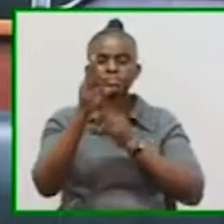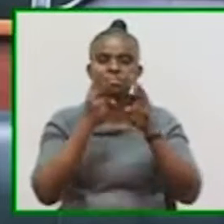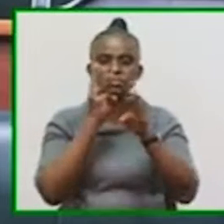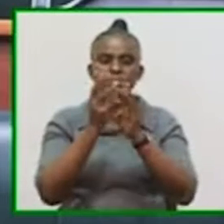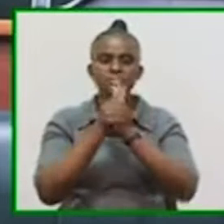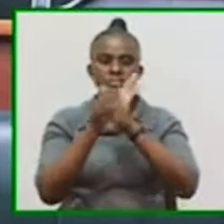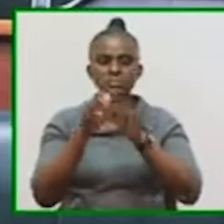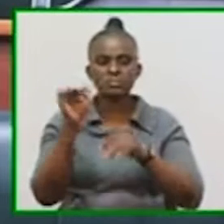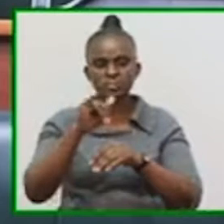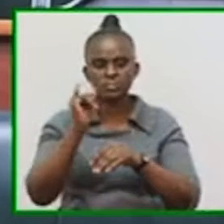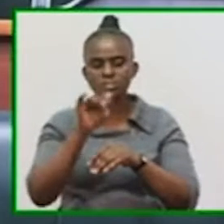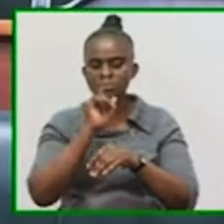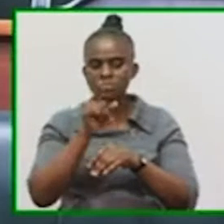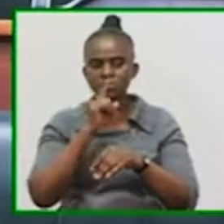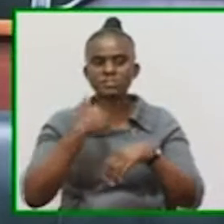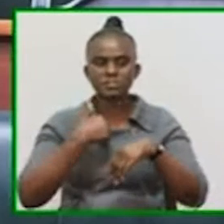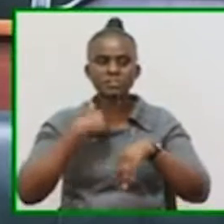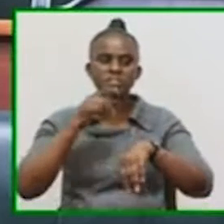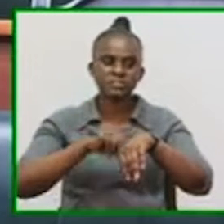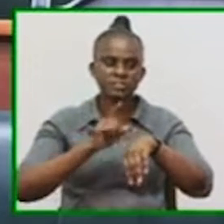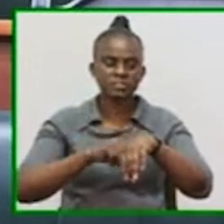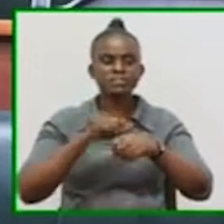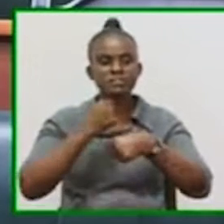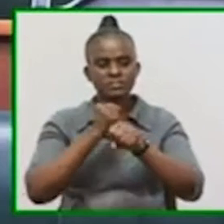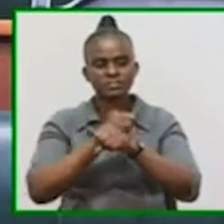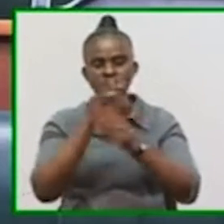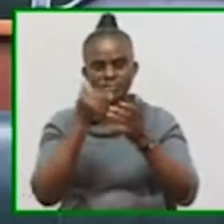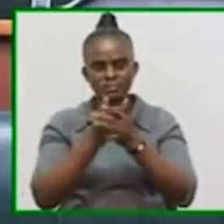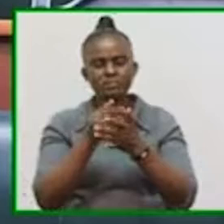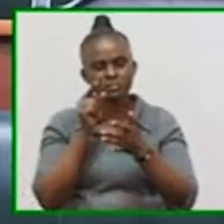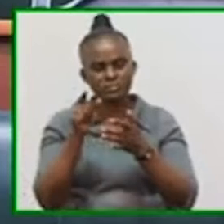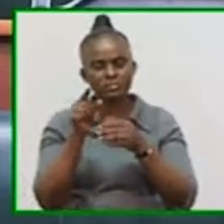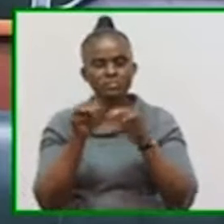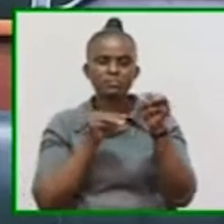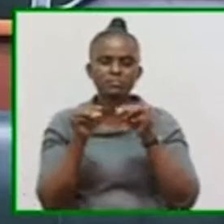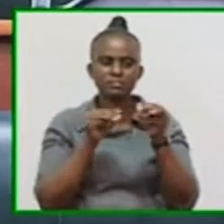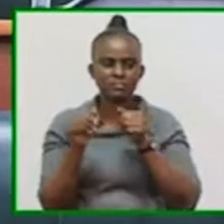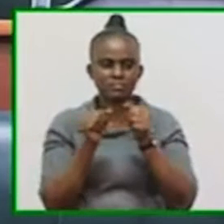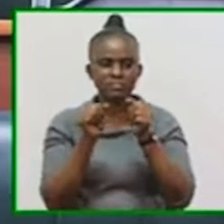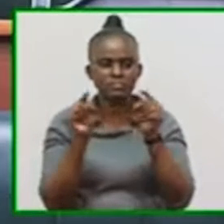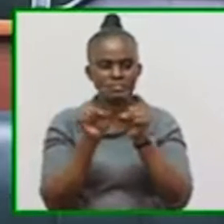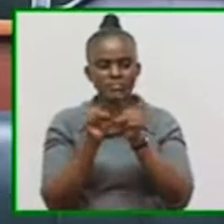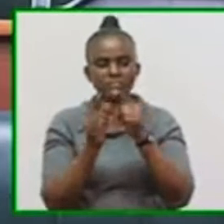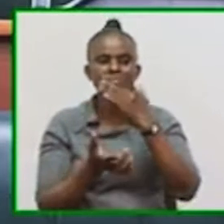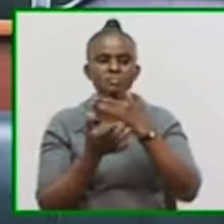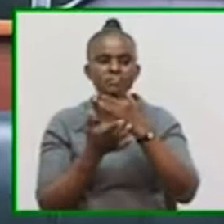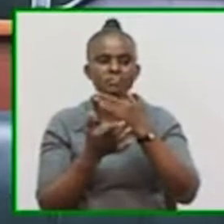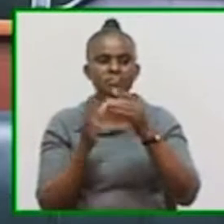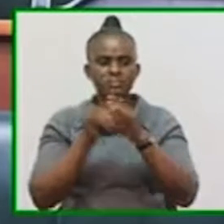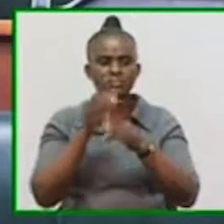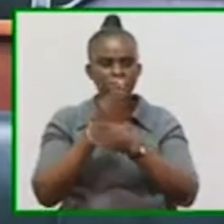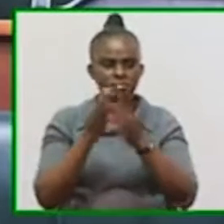that we take time to marry off indigenous knowledge systems and technology in building